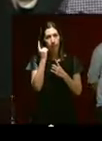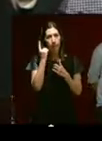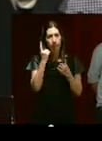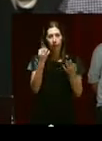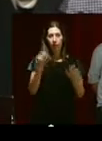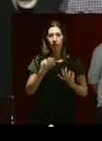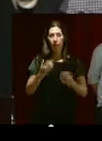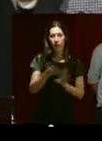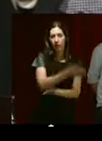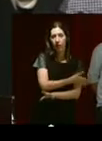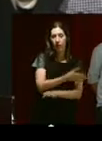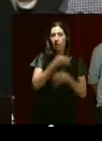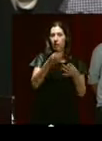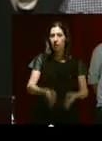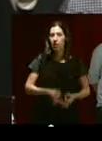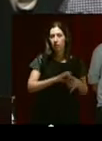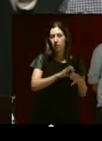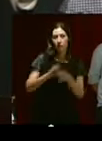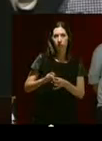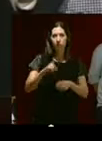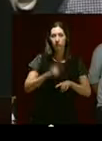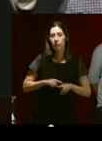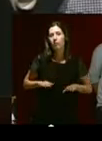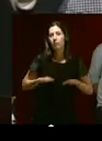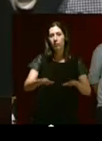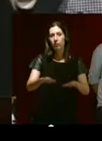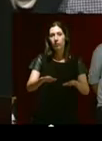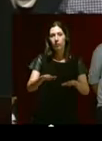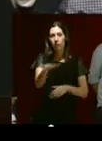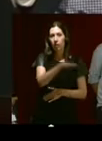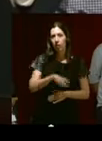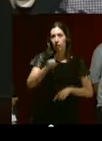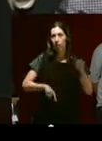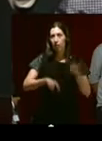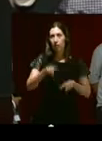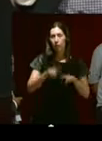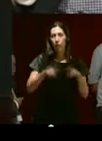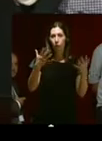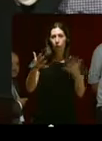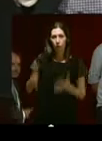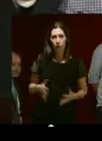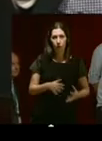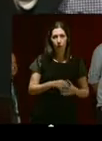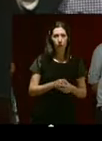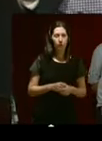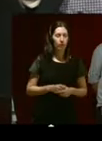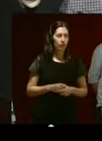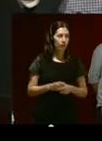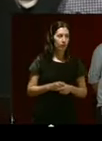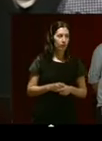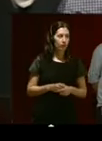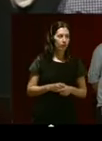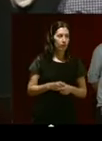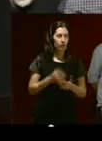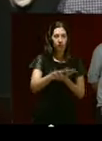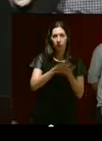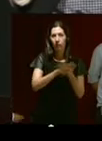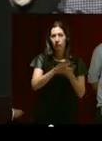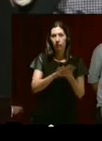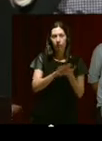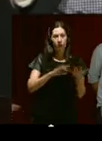But if the case is that it sends the audio description, it should synchronize with the audio provided by